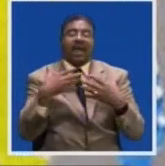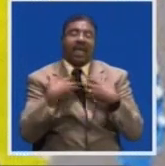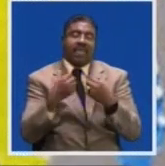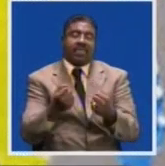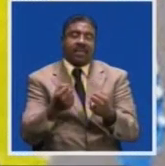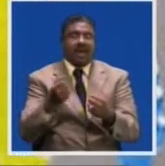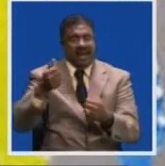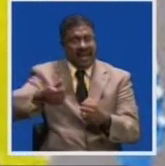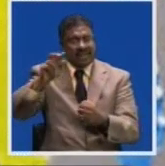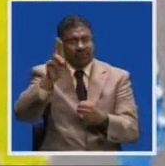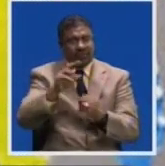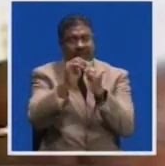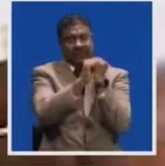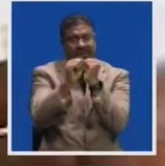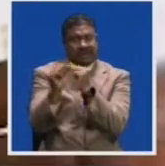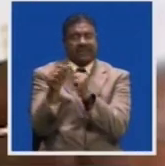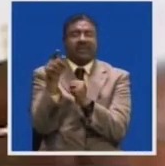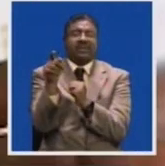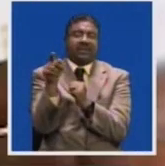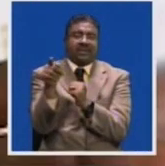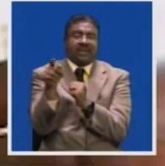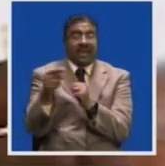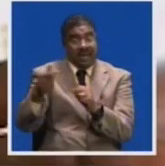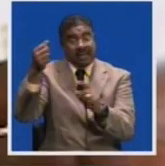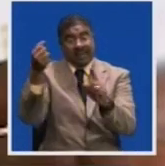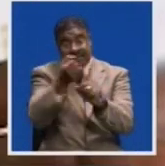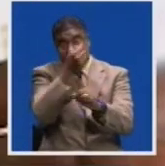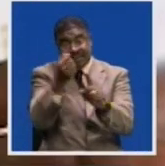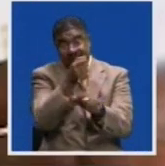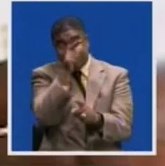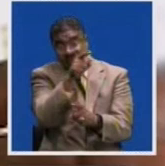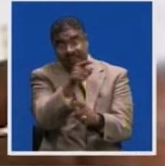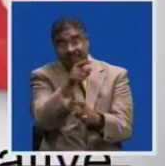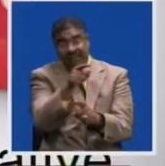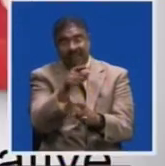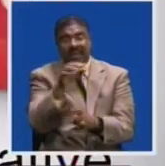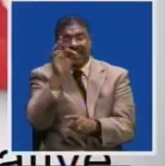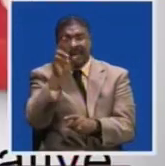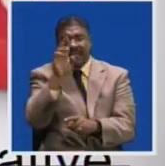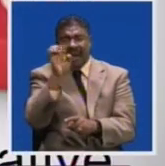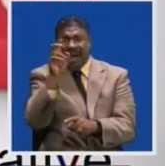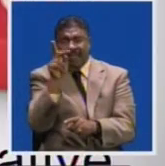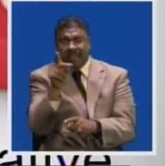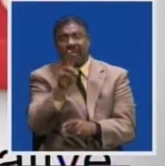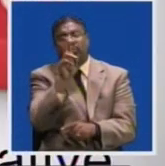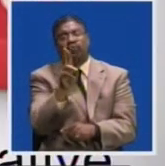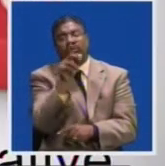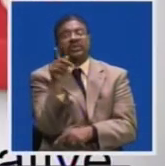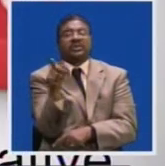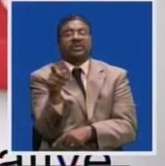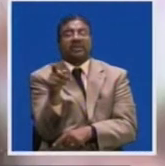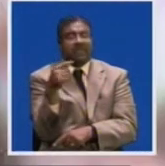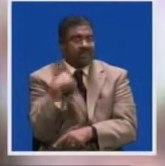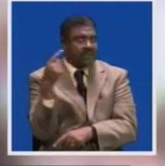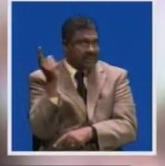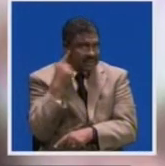preventive measures and is now a champion for pre-exposure prophylaxis, PrEP. Then when I came to know about PrEP, I joined. That